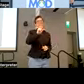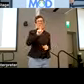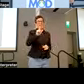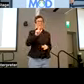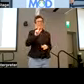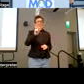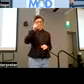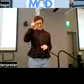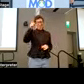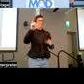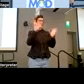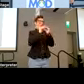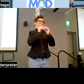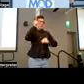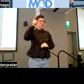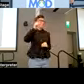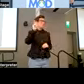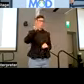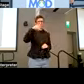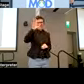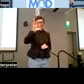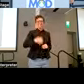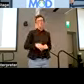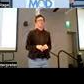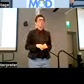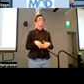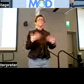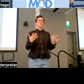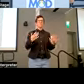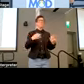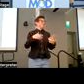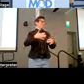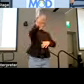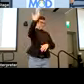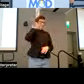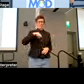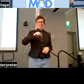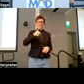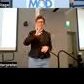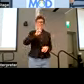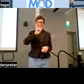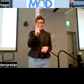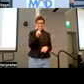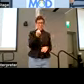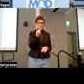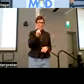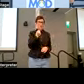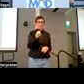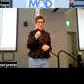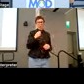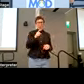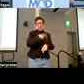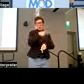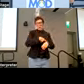conference in Washington, D.C. So long time ago in the 1970s, because I have been a long time